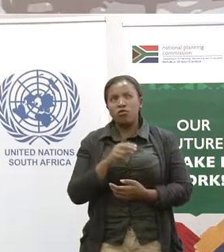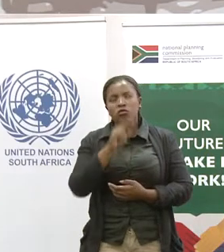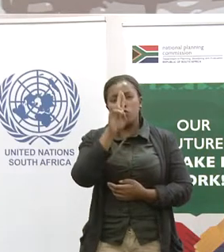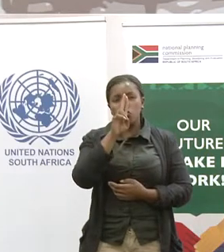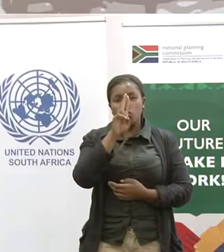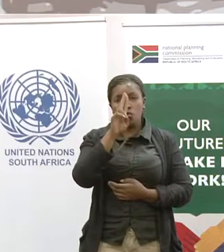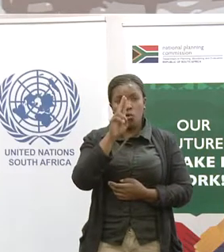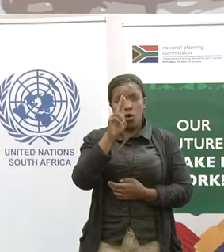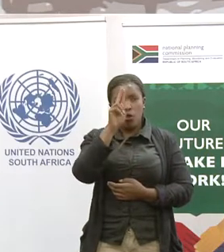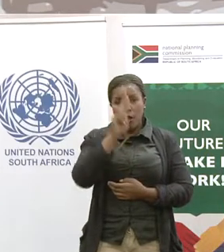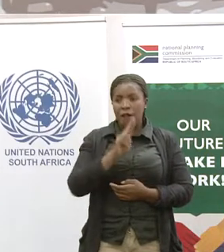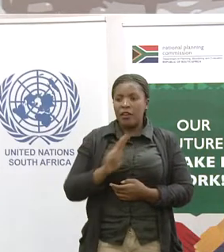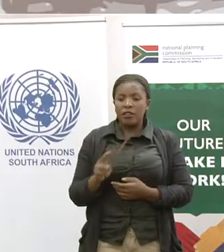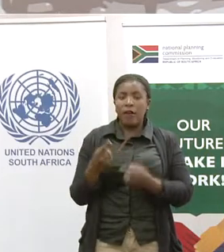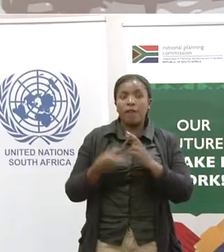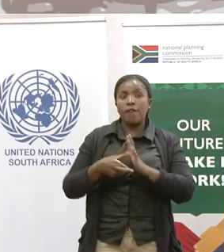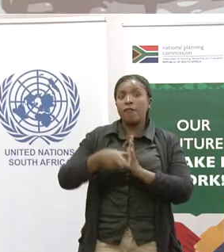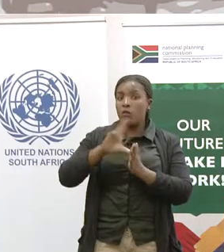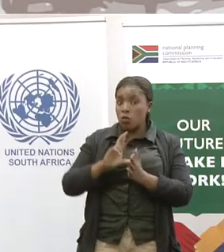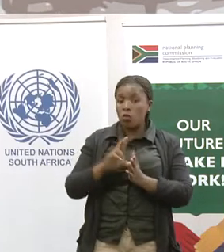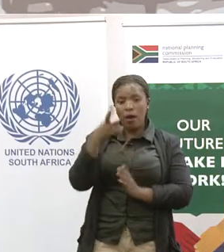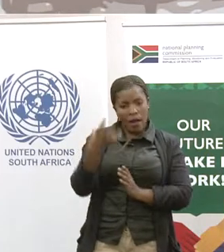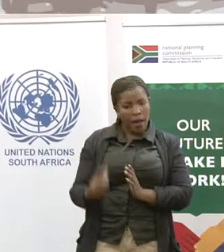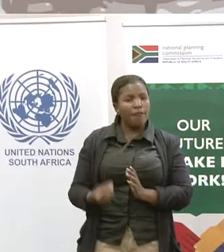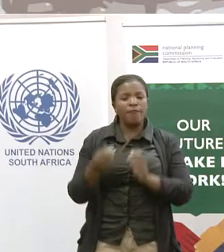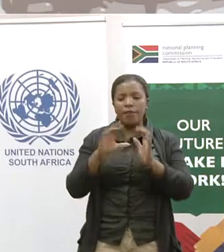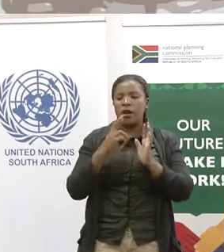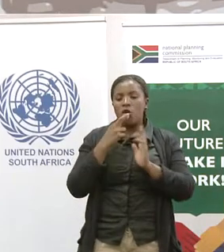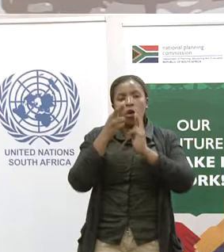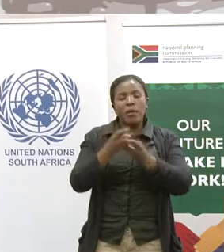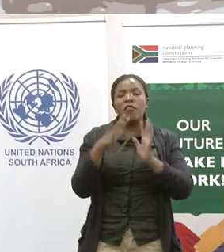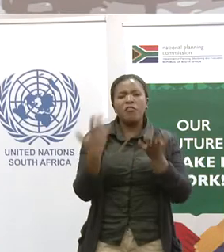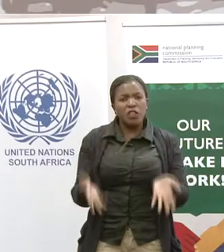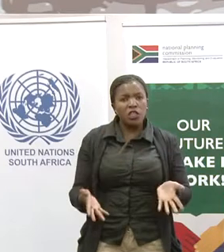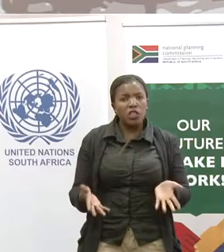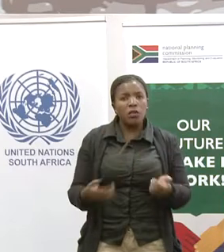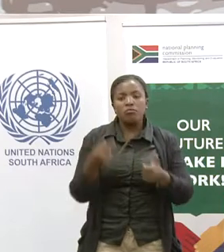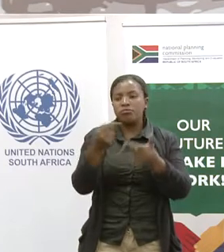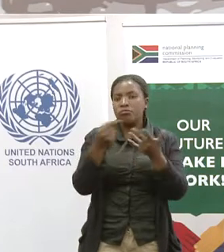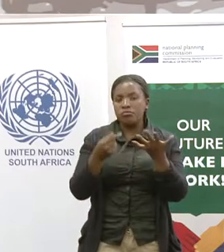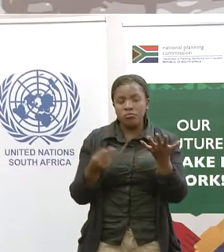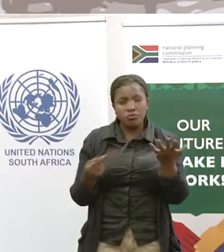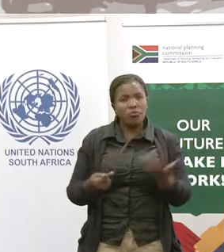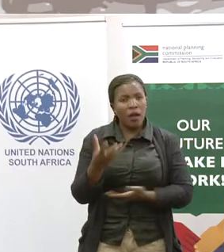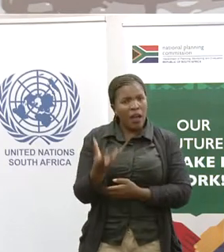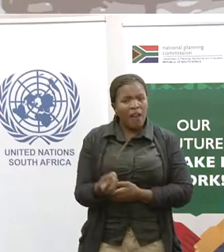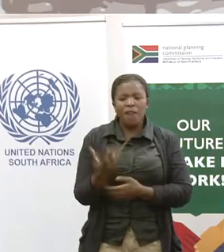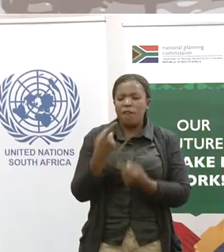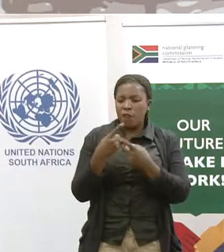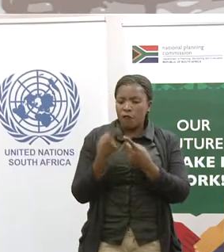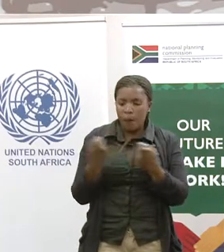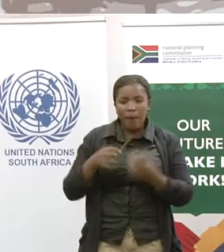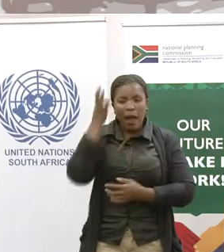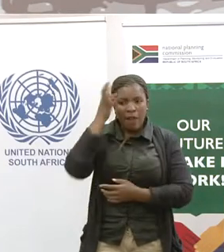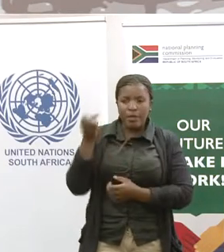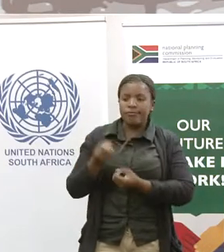Universal Periodic Review, recommendations of the treaty bodies, and a number of urgent appeals sent to all governments around